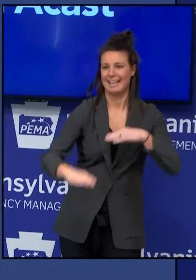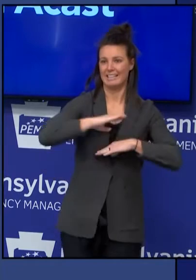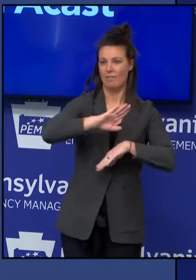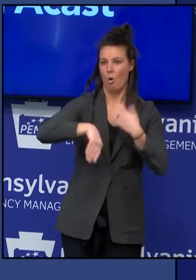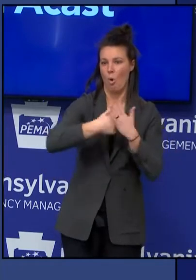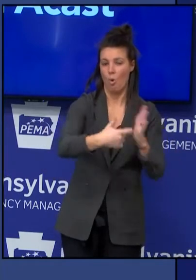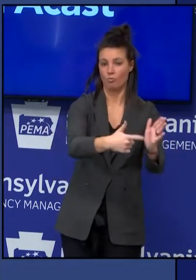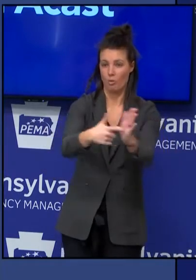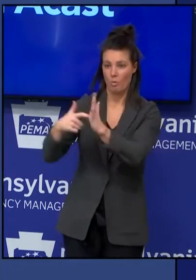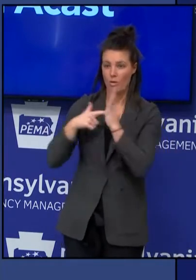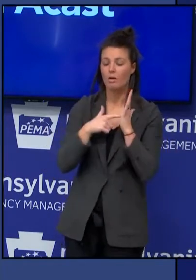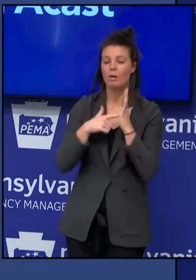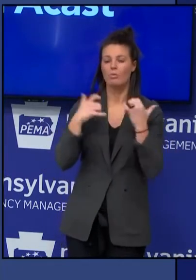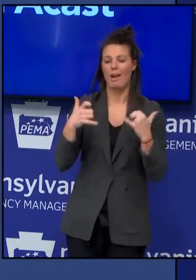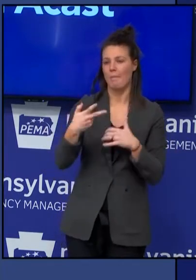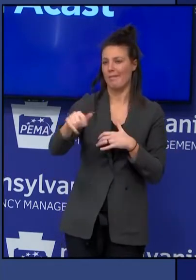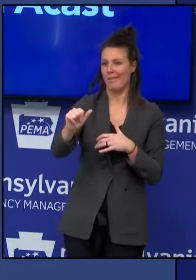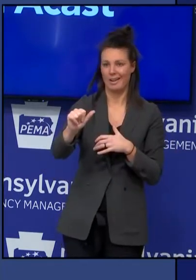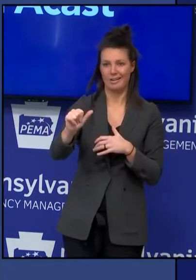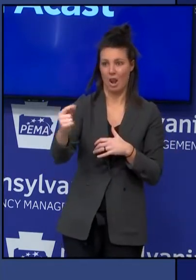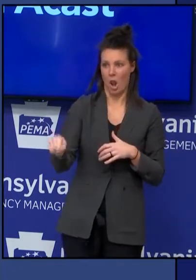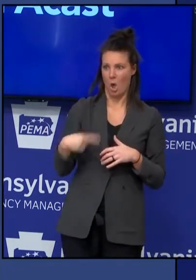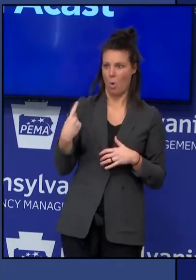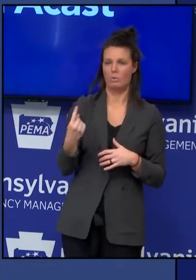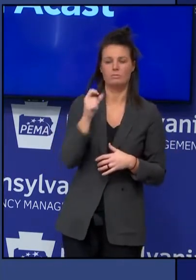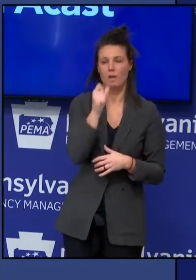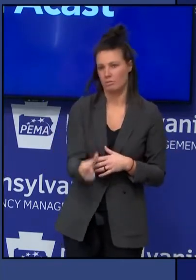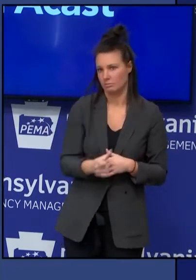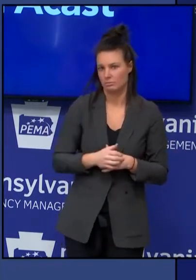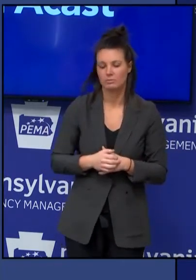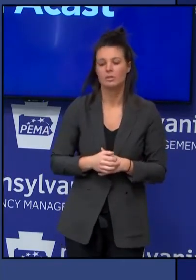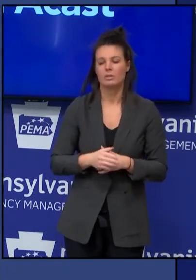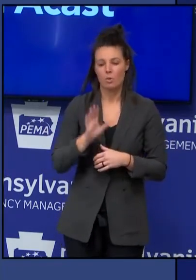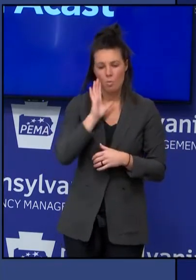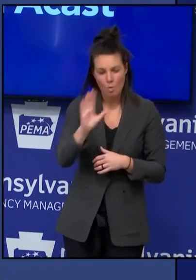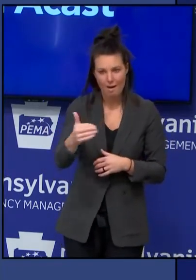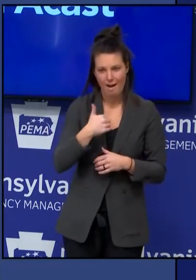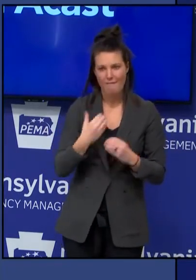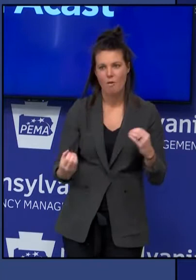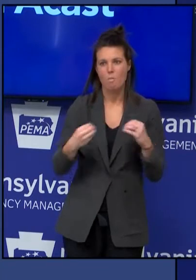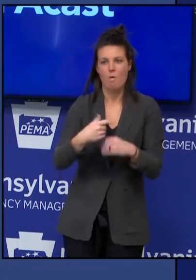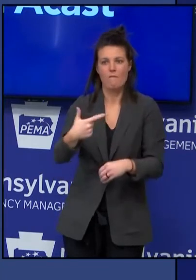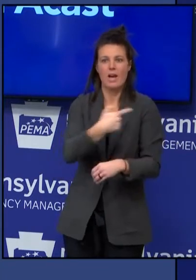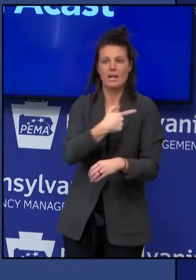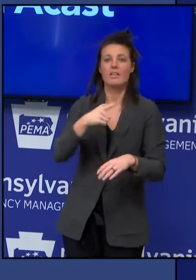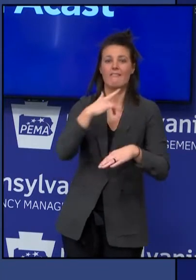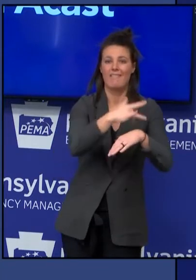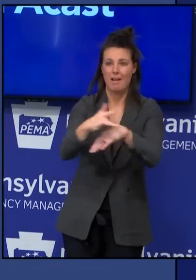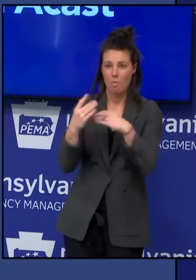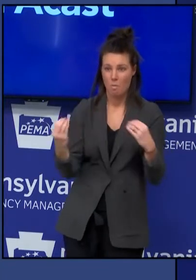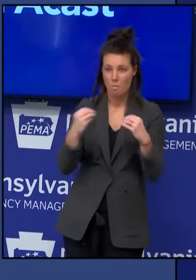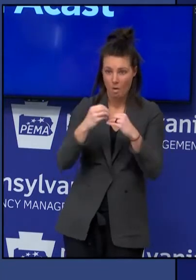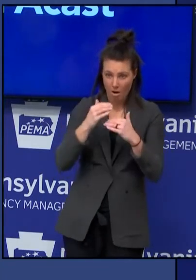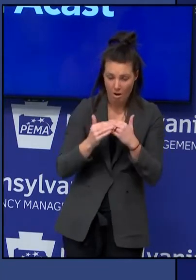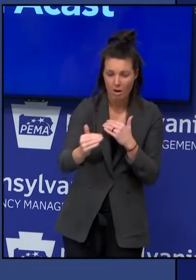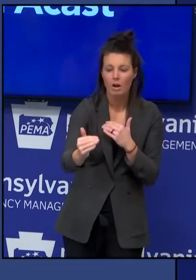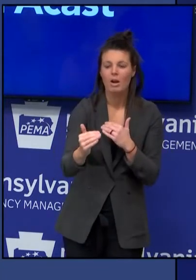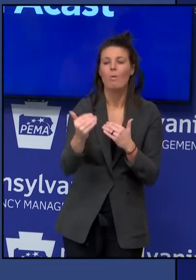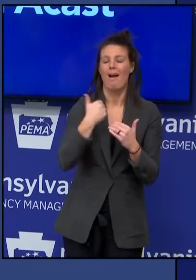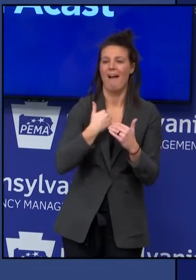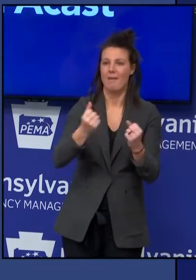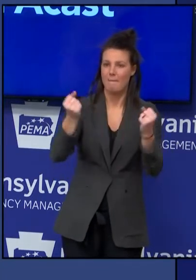incredible demand. Pennsylvania is not unique in this regard. There will be more vaccine available in the future, and Pennsylvania has a